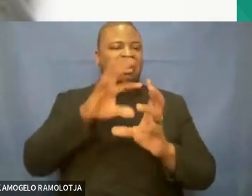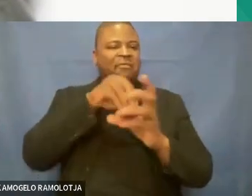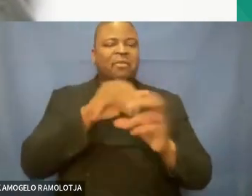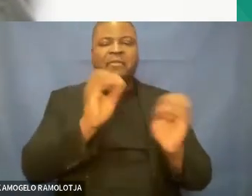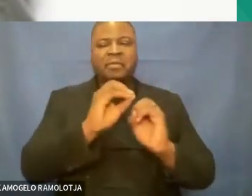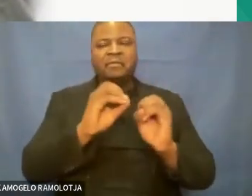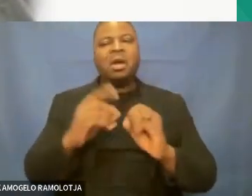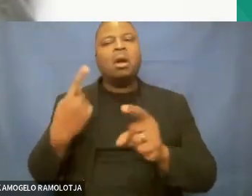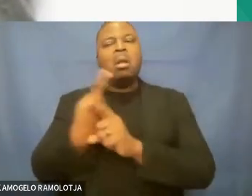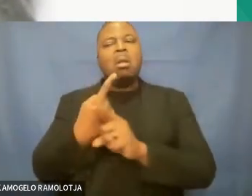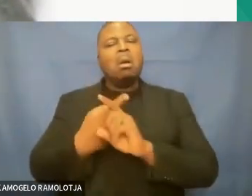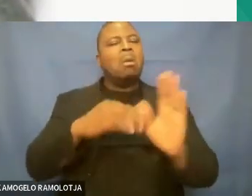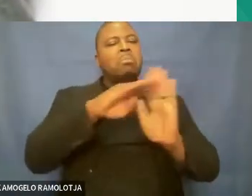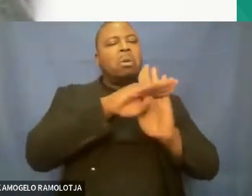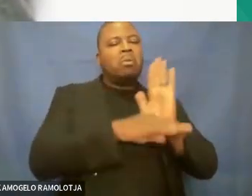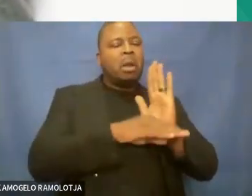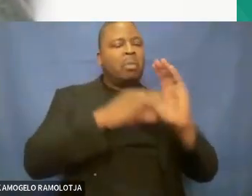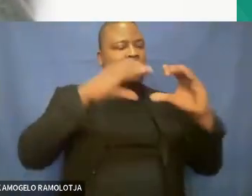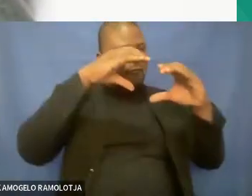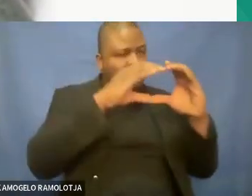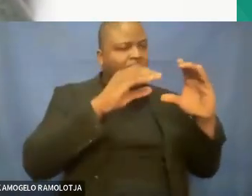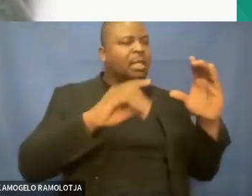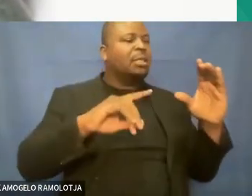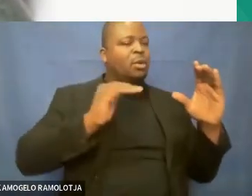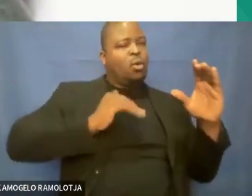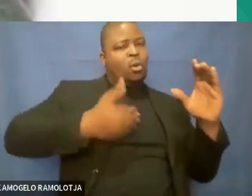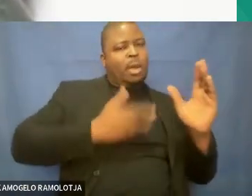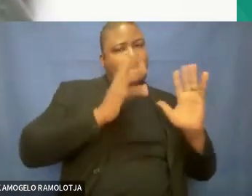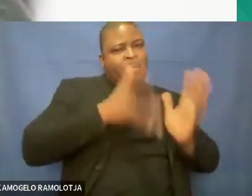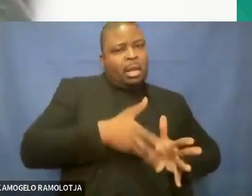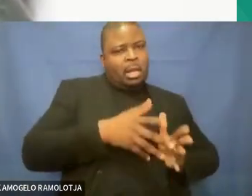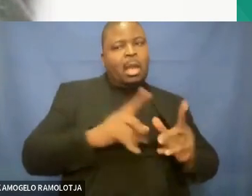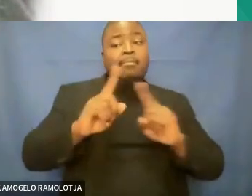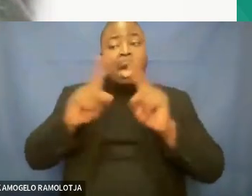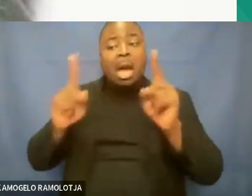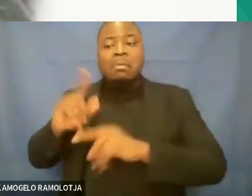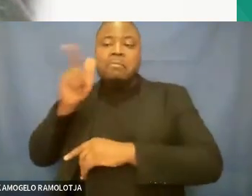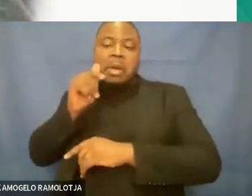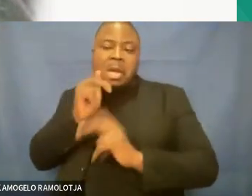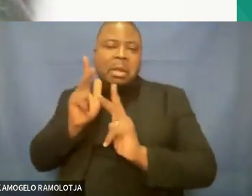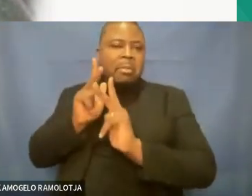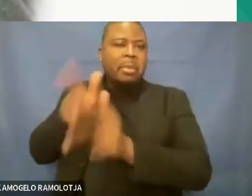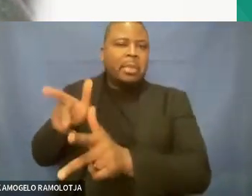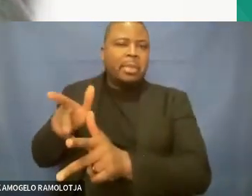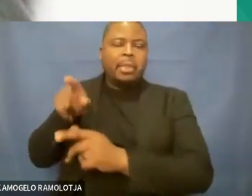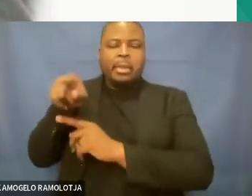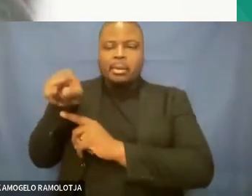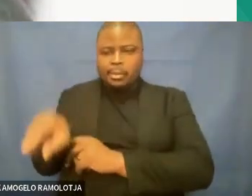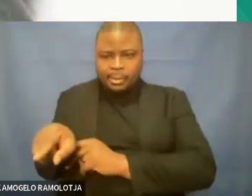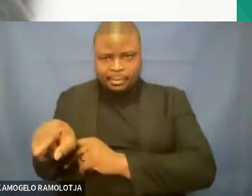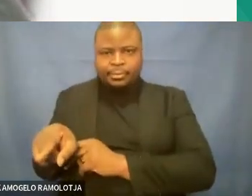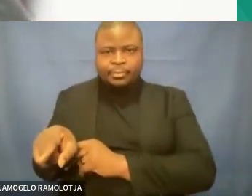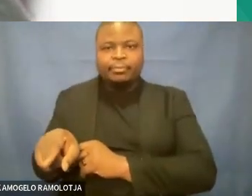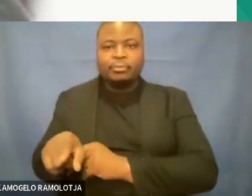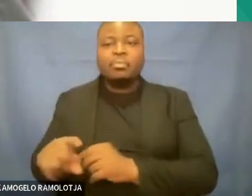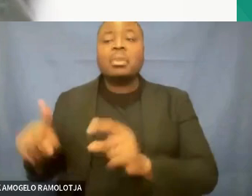of the programs are looking at those issues directly, and they have programs that